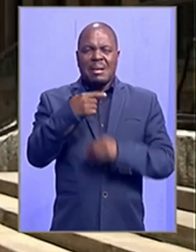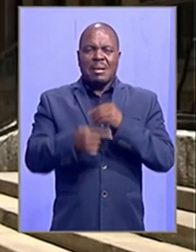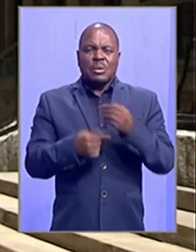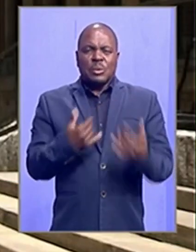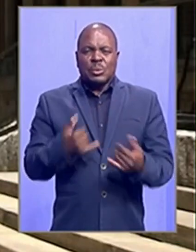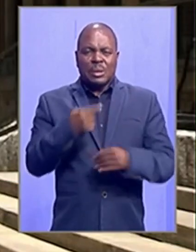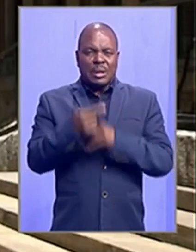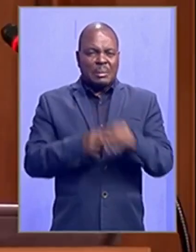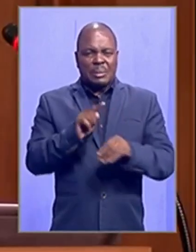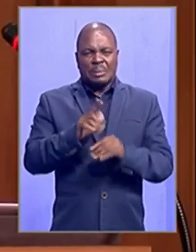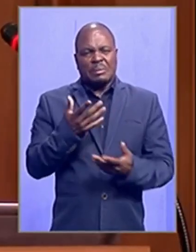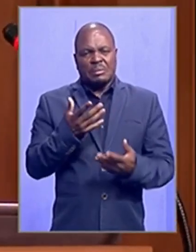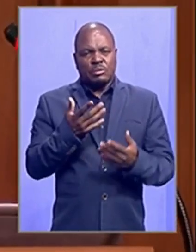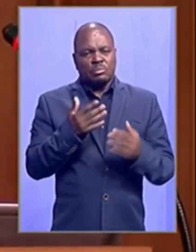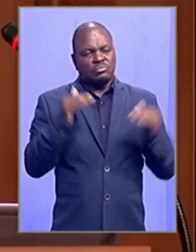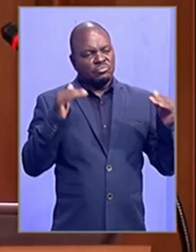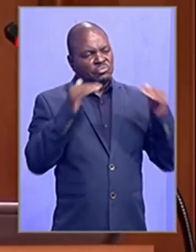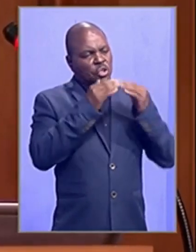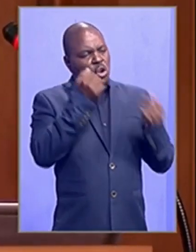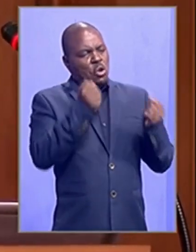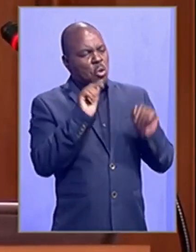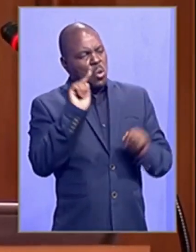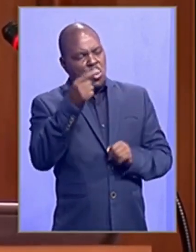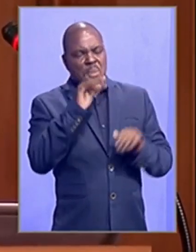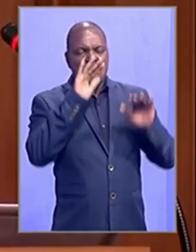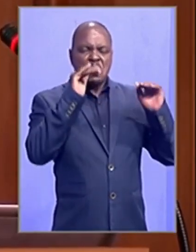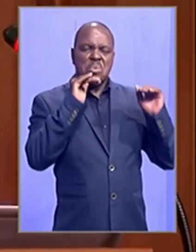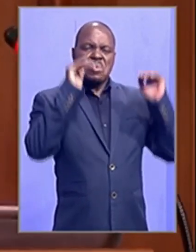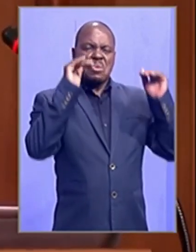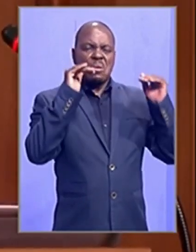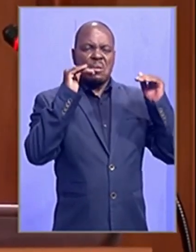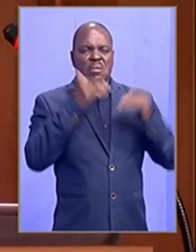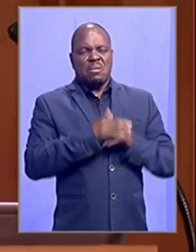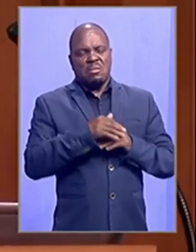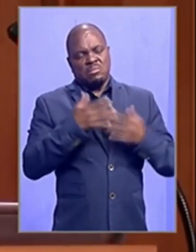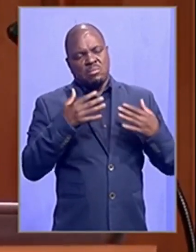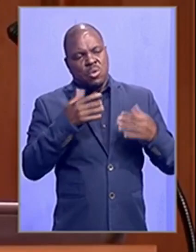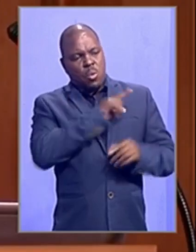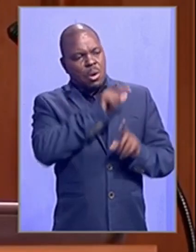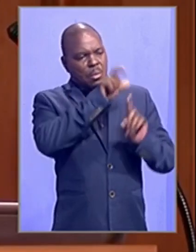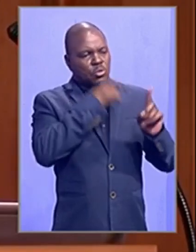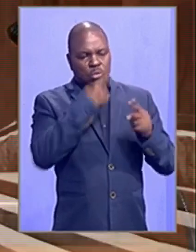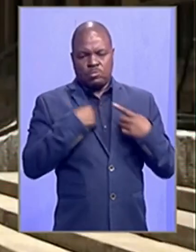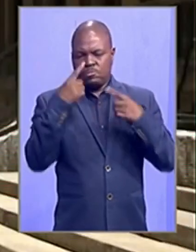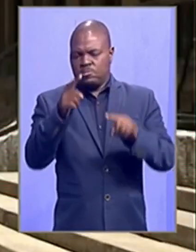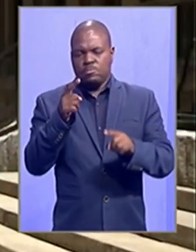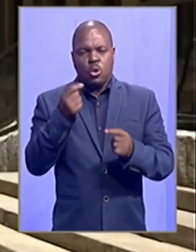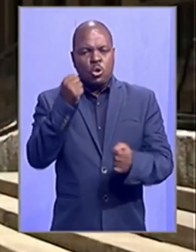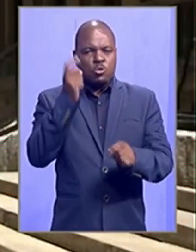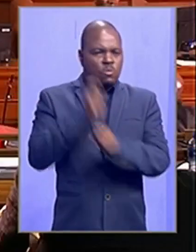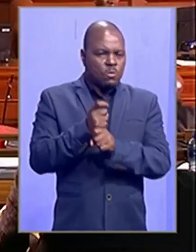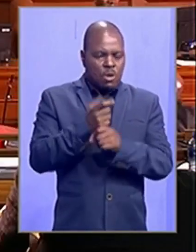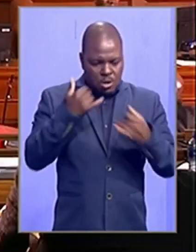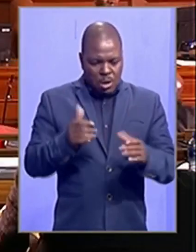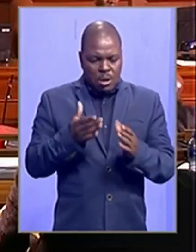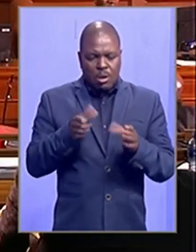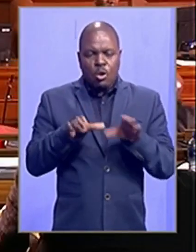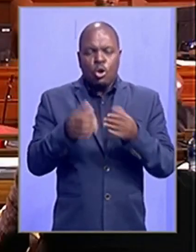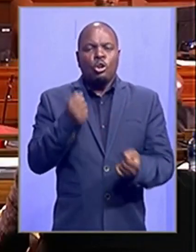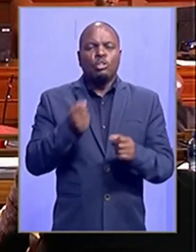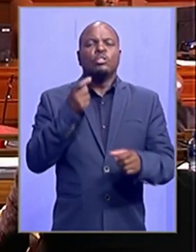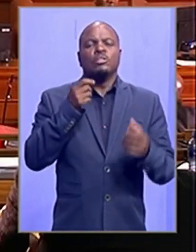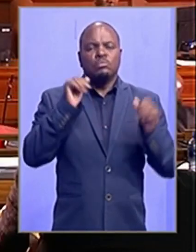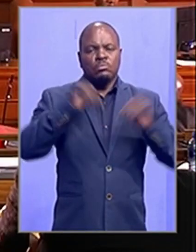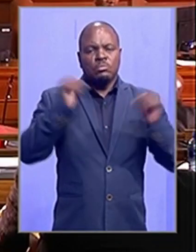today has been justice for the elite, where the elite has said, I don't want to come to court, and the judiciary has agreed. Kgorotsheko